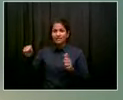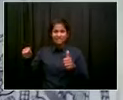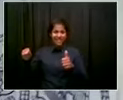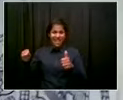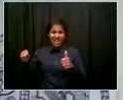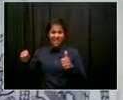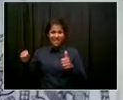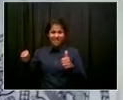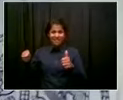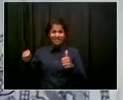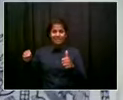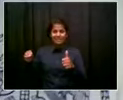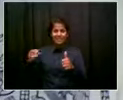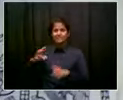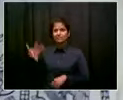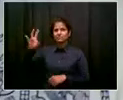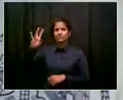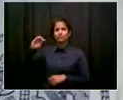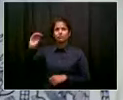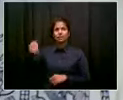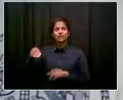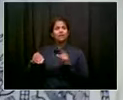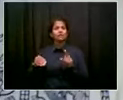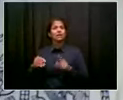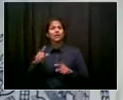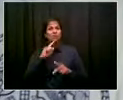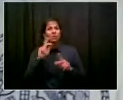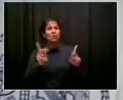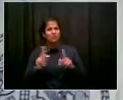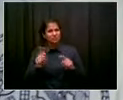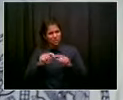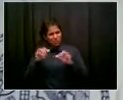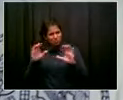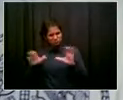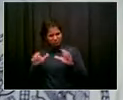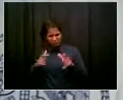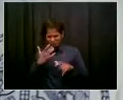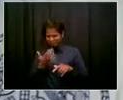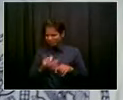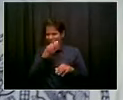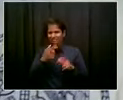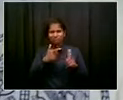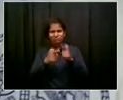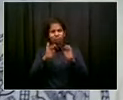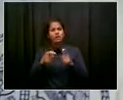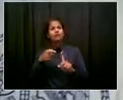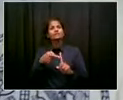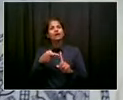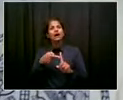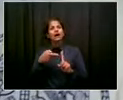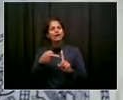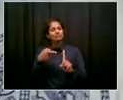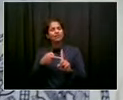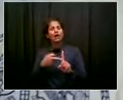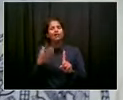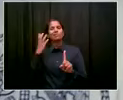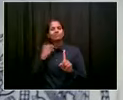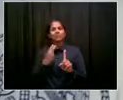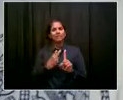the bottom line marla and we'll get you all the background facts but we have been watching this trend it's gotten worse we need to act on it quickly